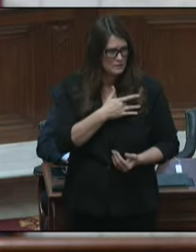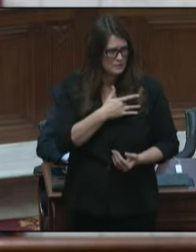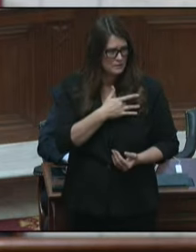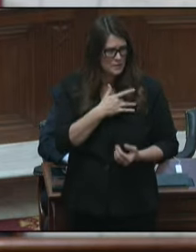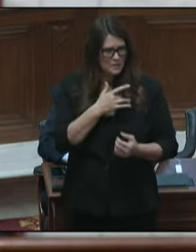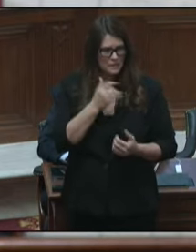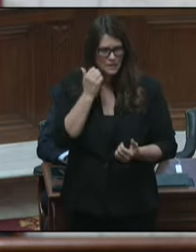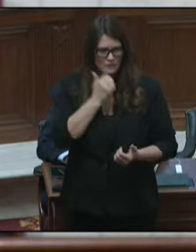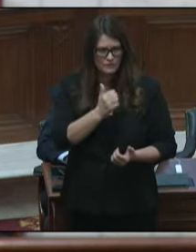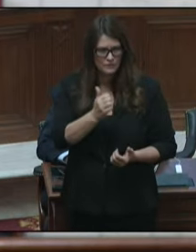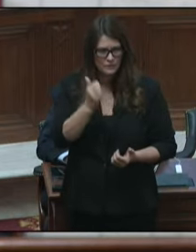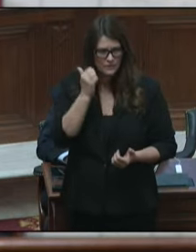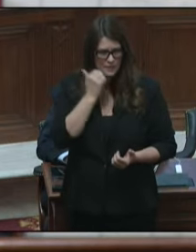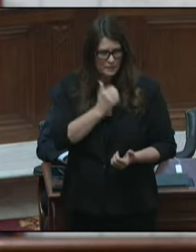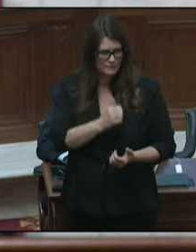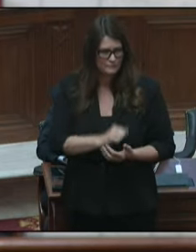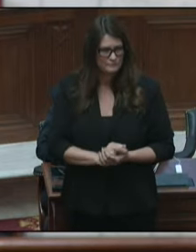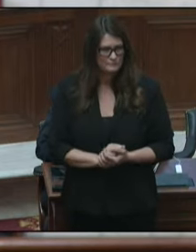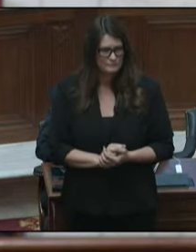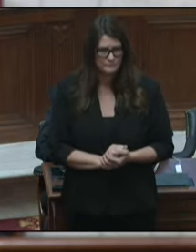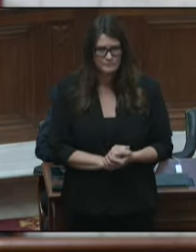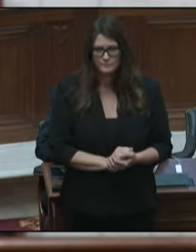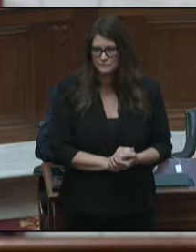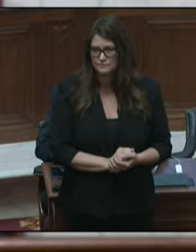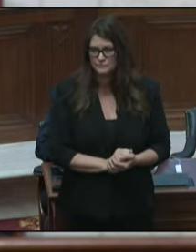us, each and every day.